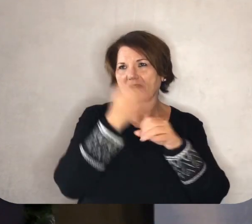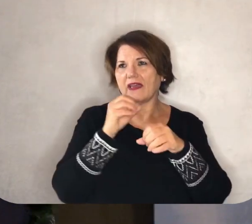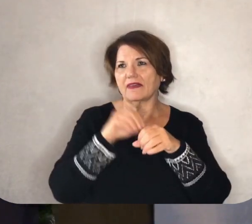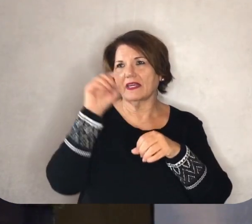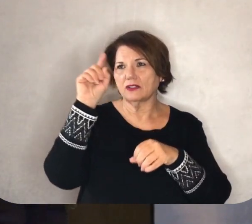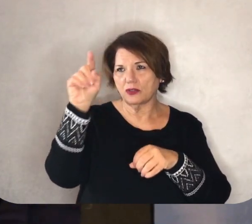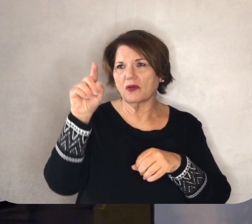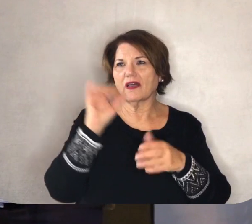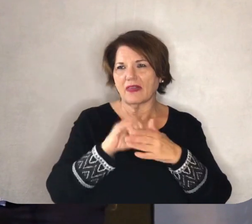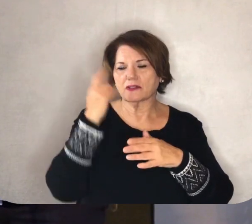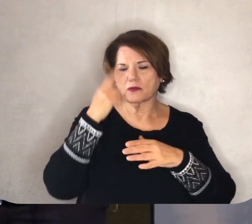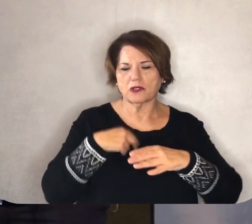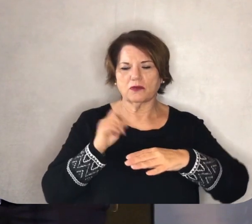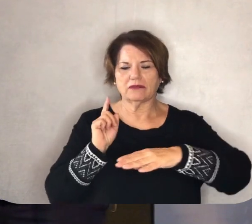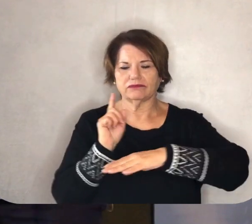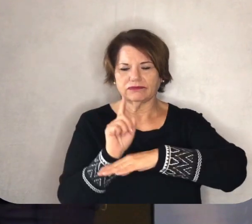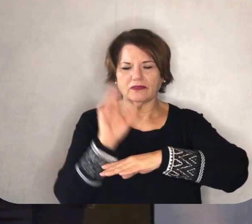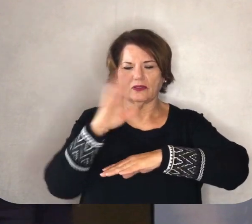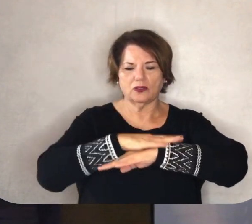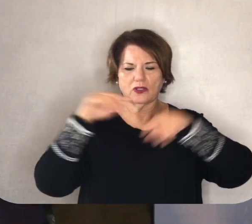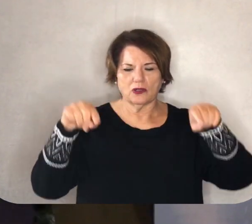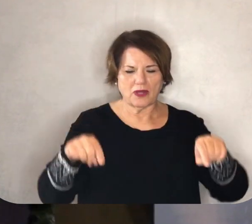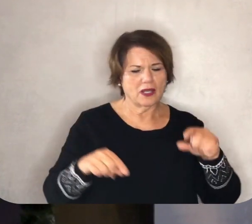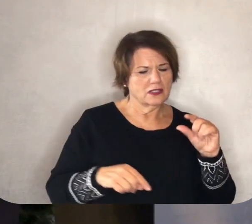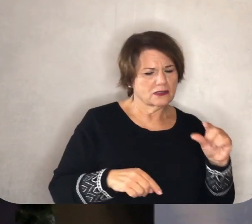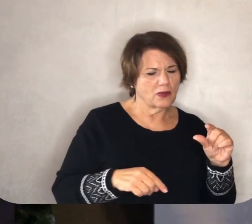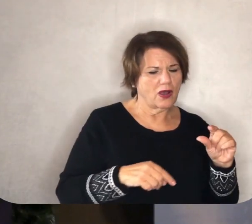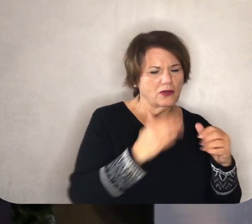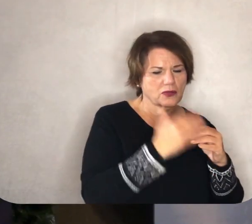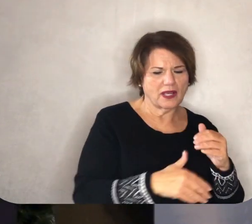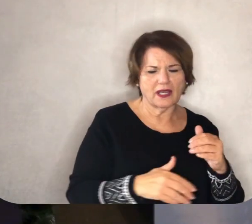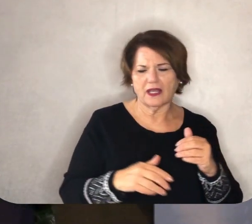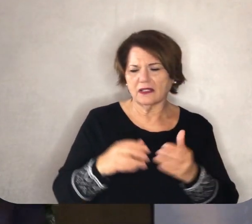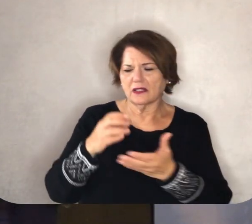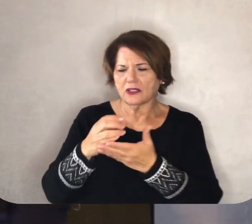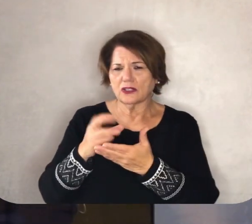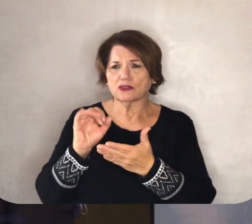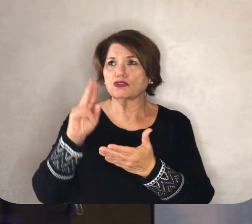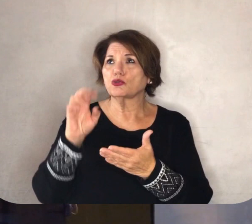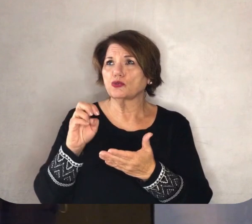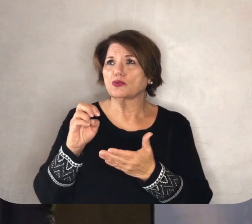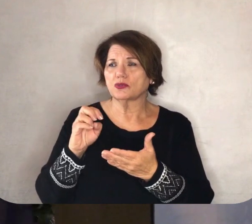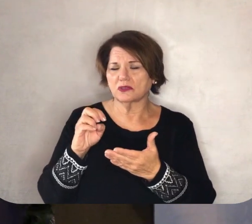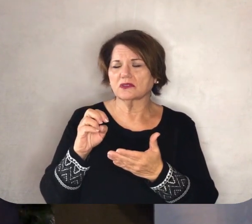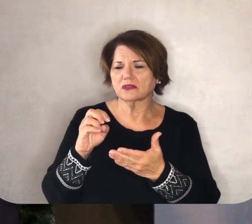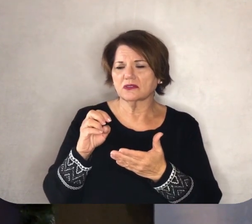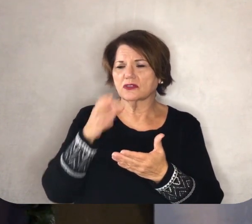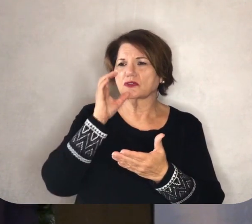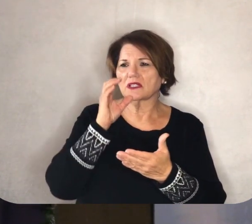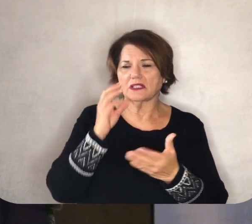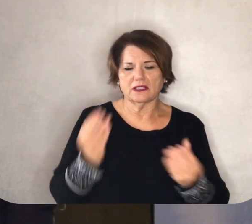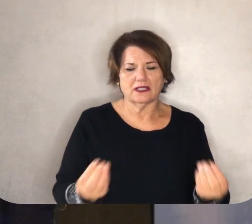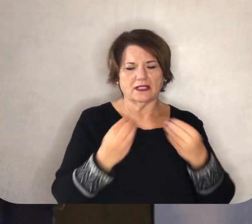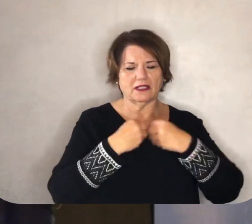of juice and the smallest bit of bread that gives us the nutrition